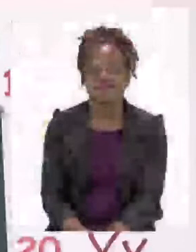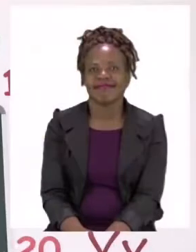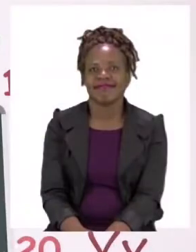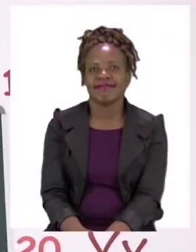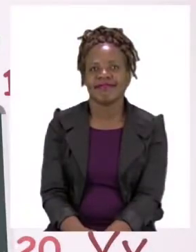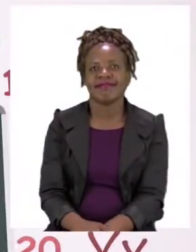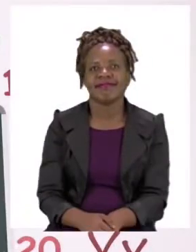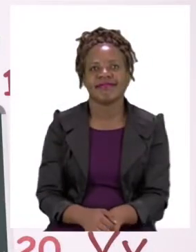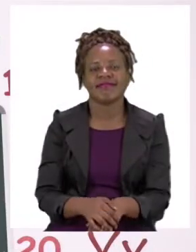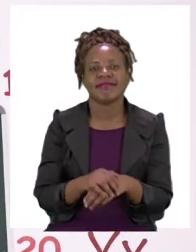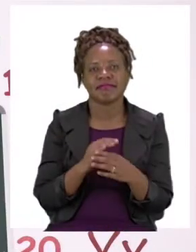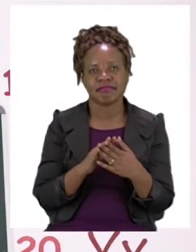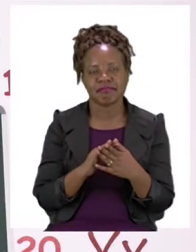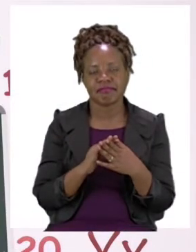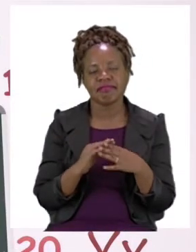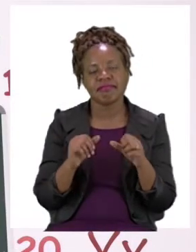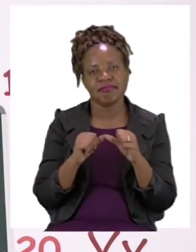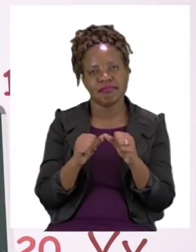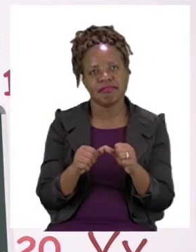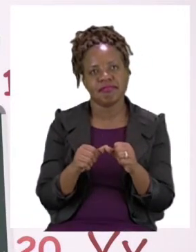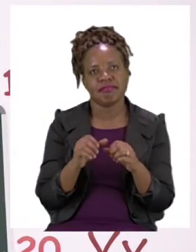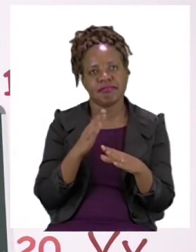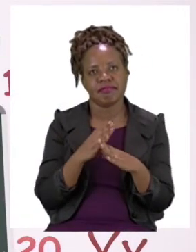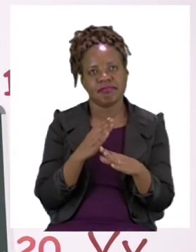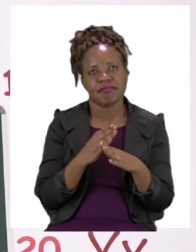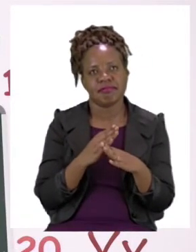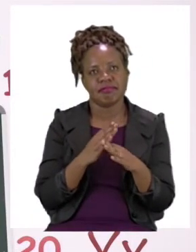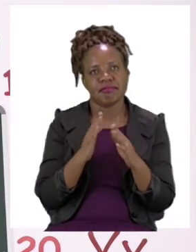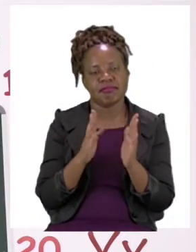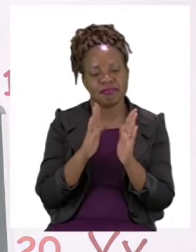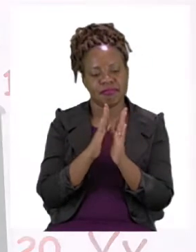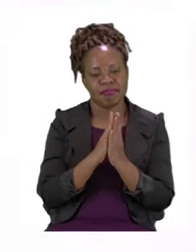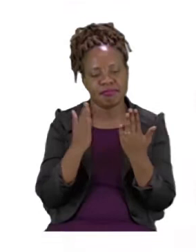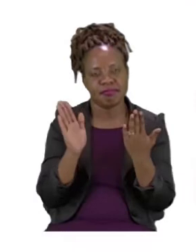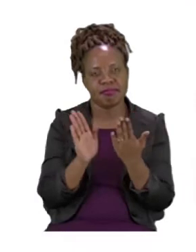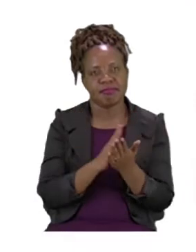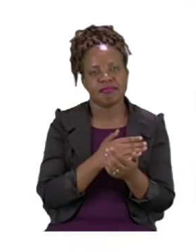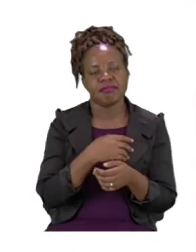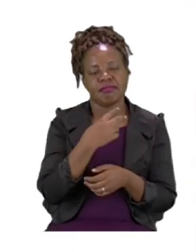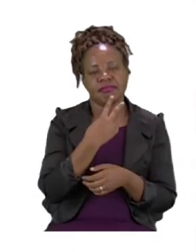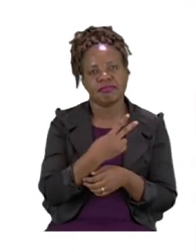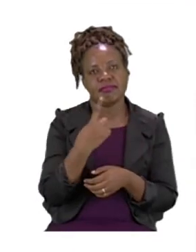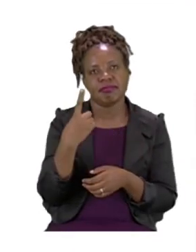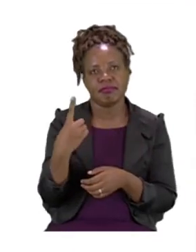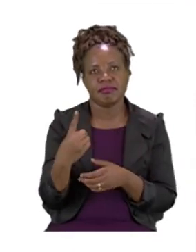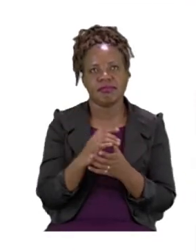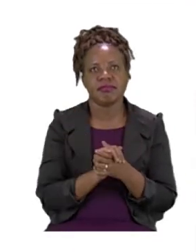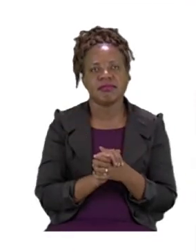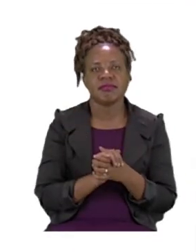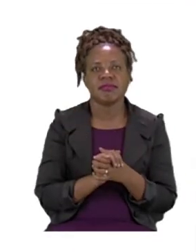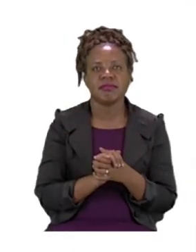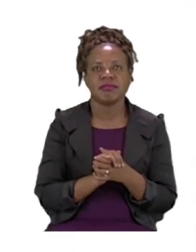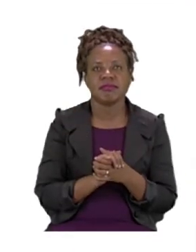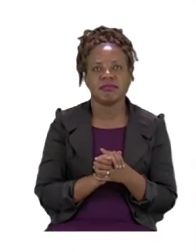For our next exercise, boys and girls, please can we turn to page 21. On page 21, we are going to be